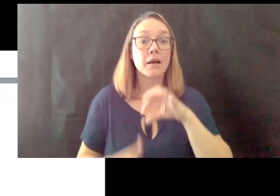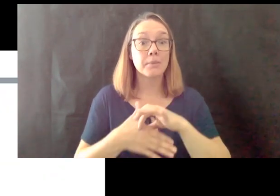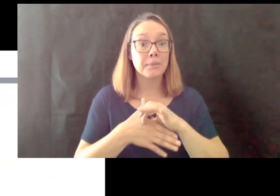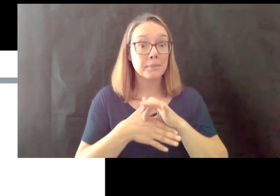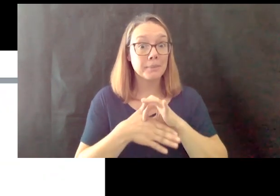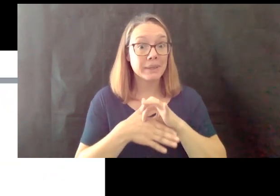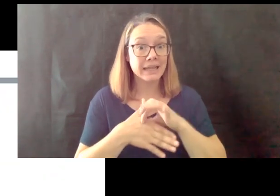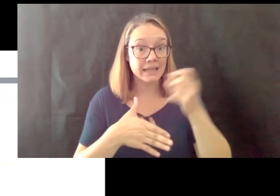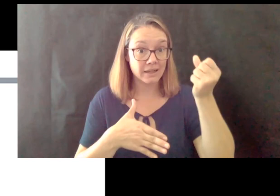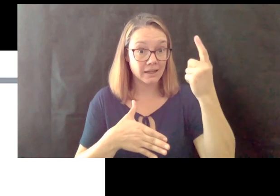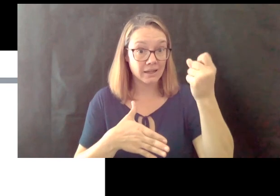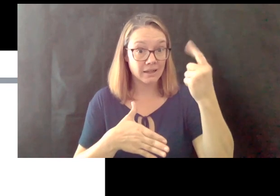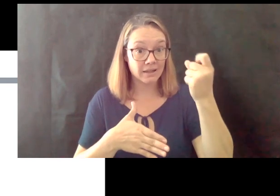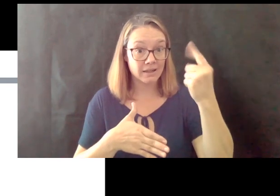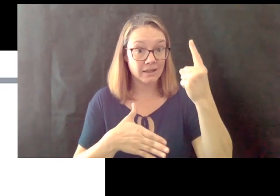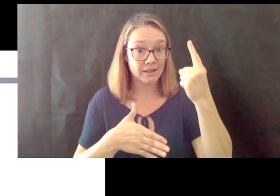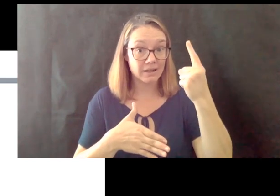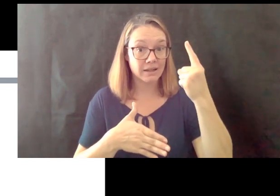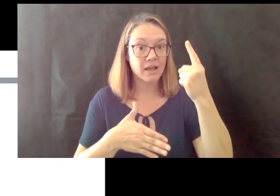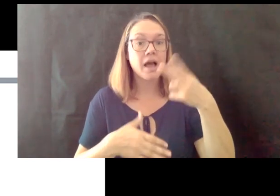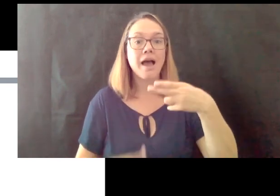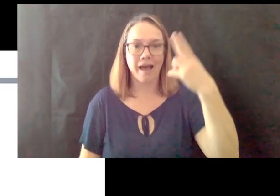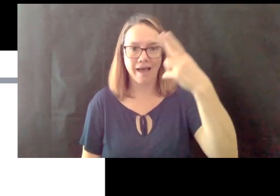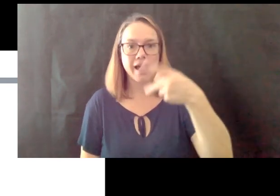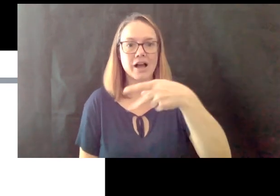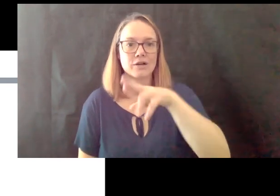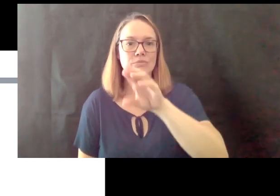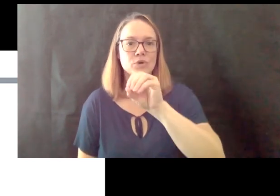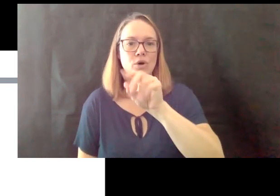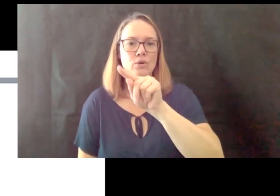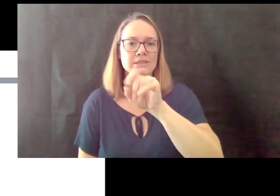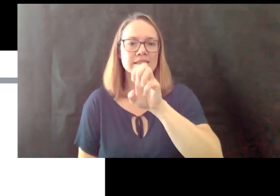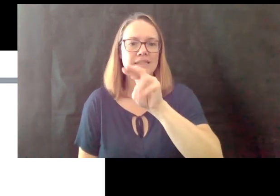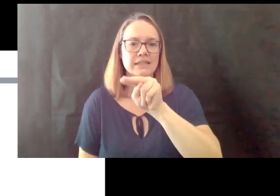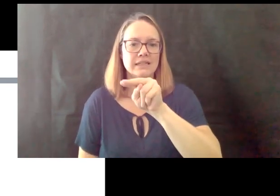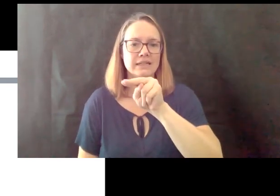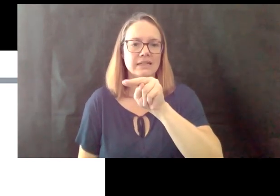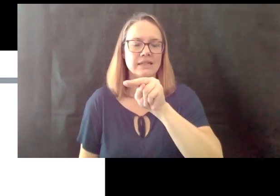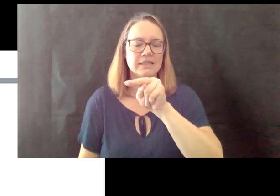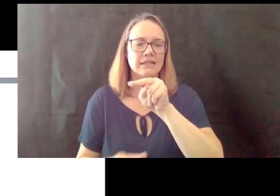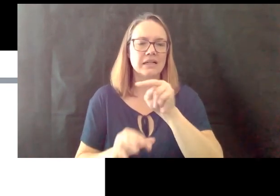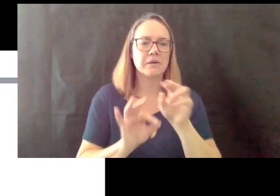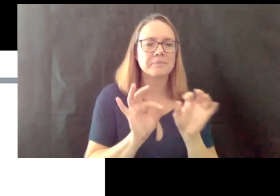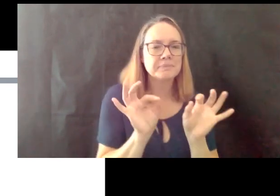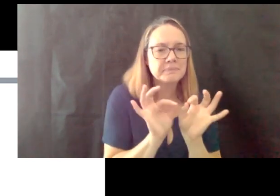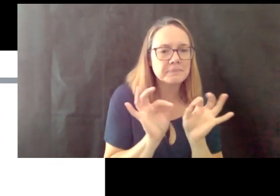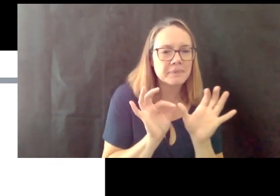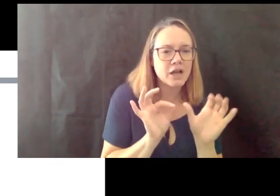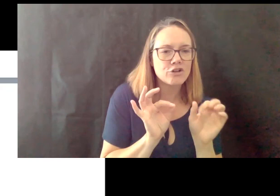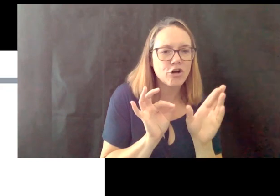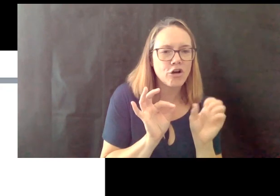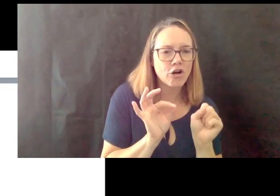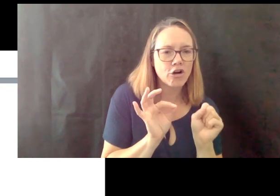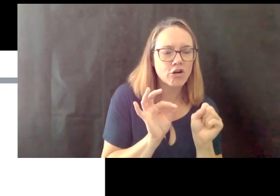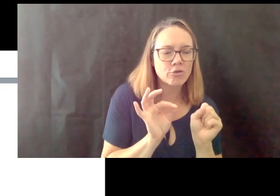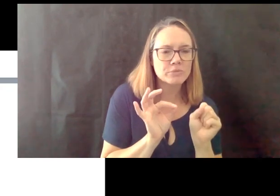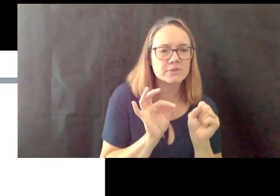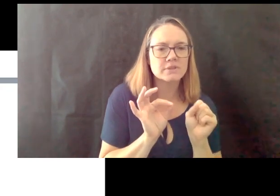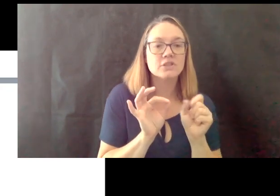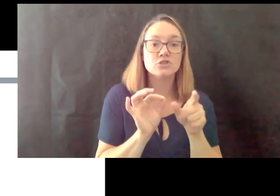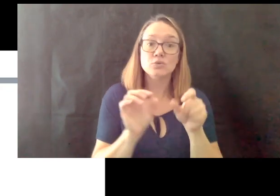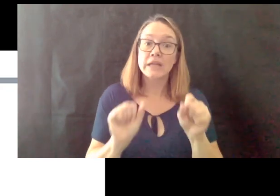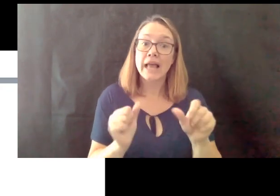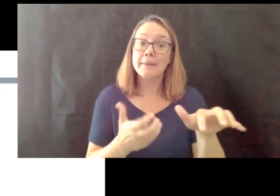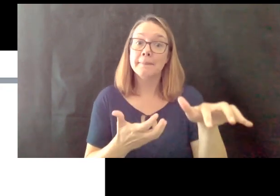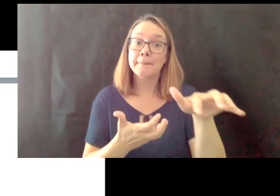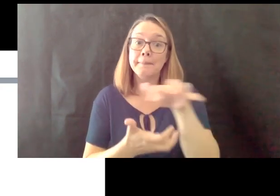that, you know, that obviously meats and things like that are high in protein and the minimal in their carb value.